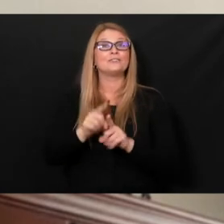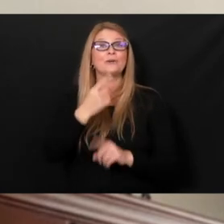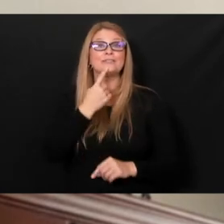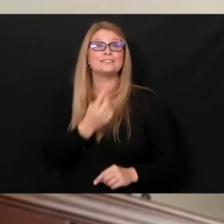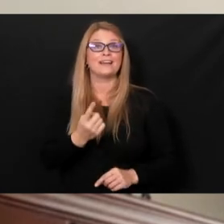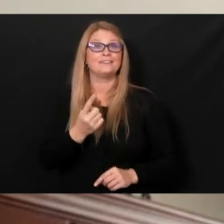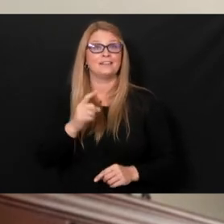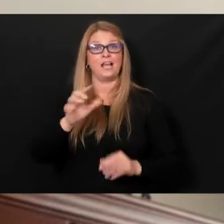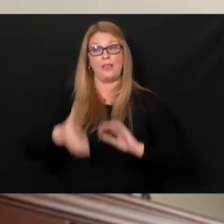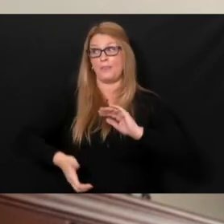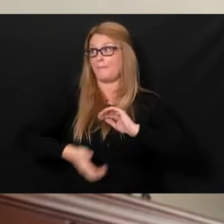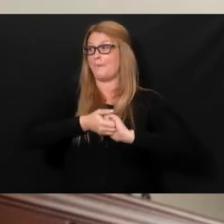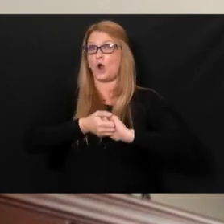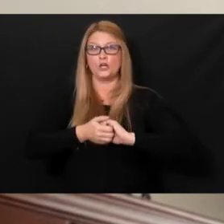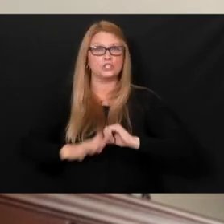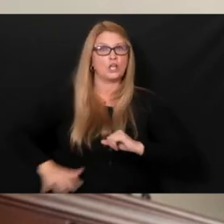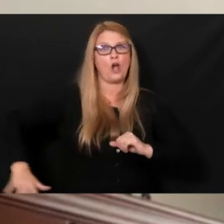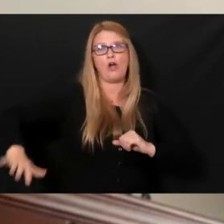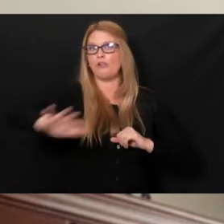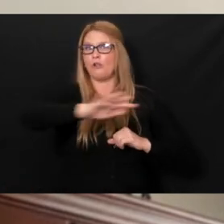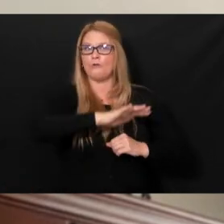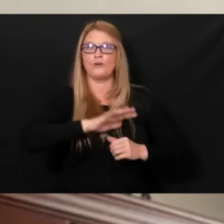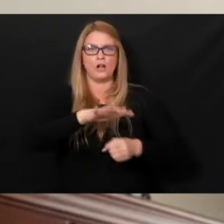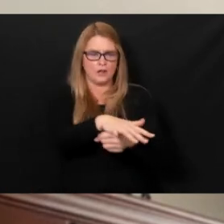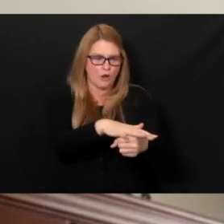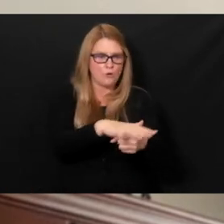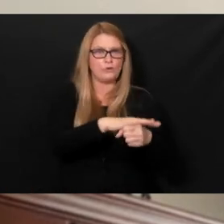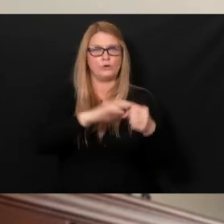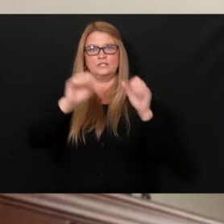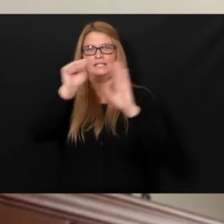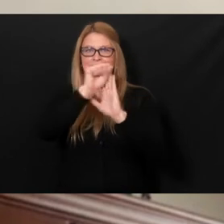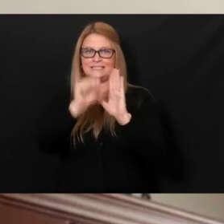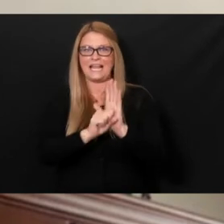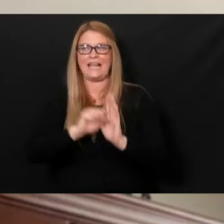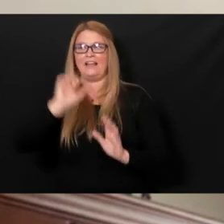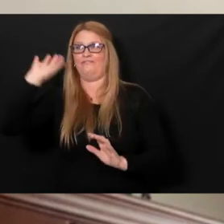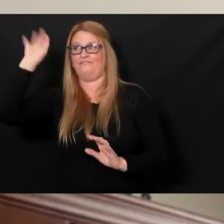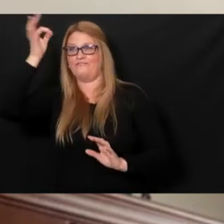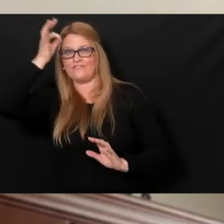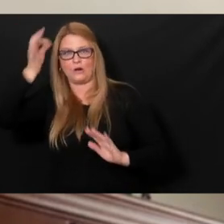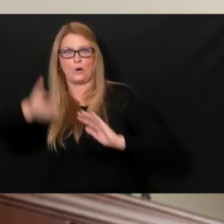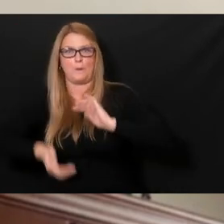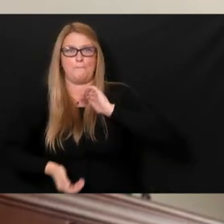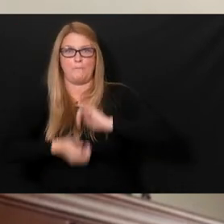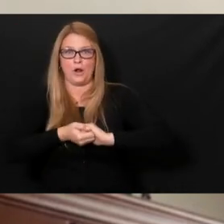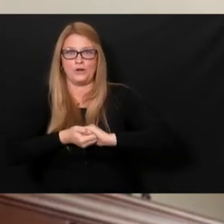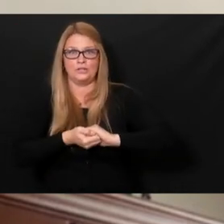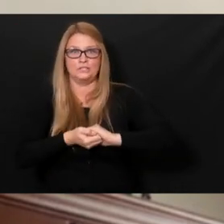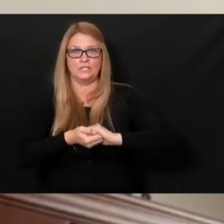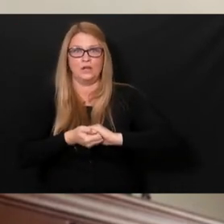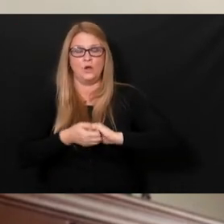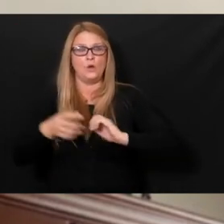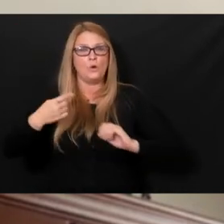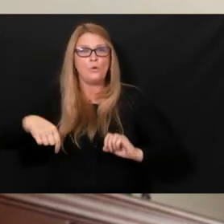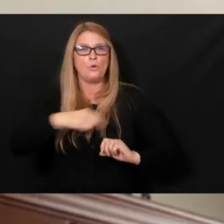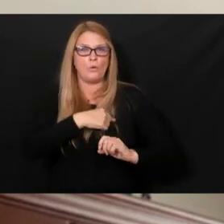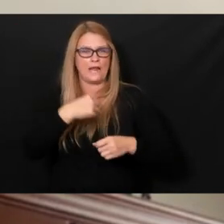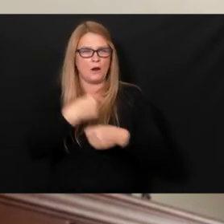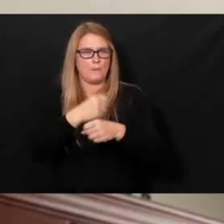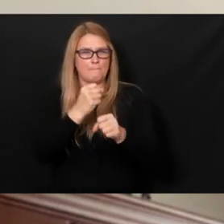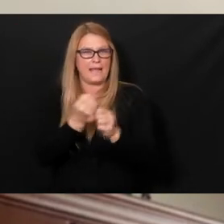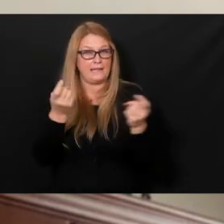partners across the spectrum, from local, state, federal partners, all of those involved who are making this